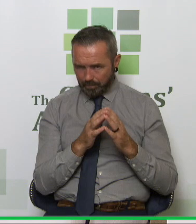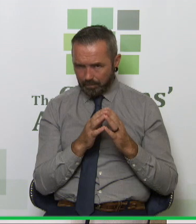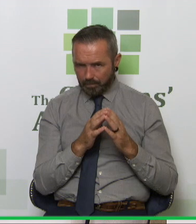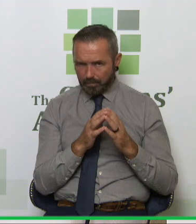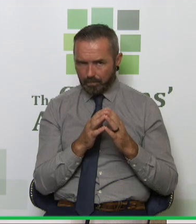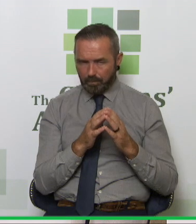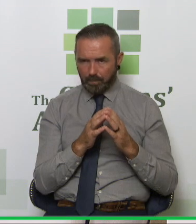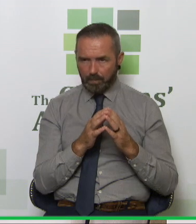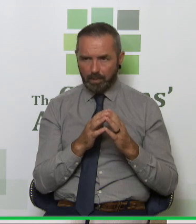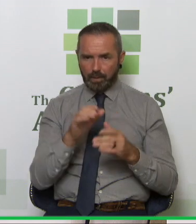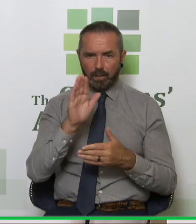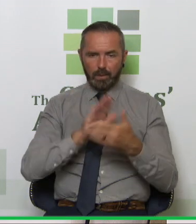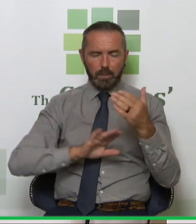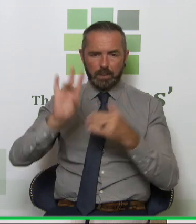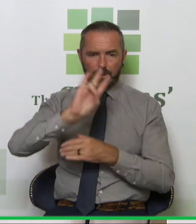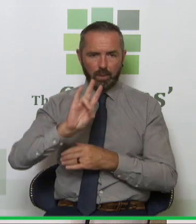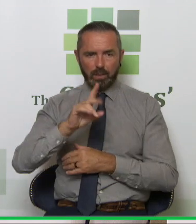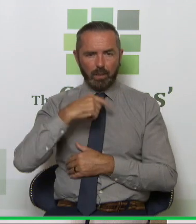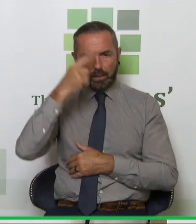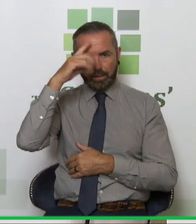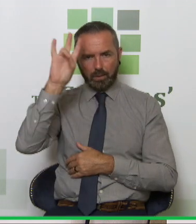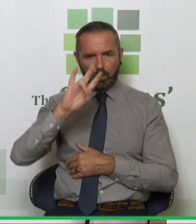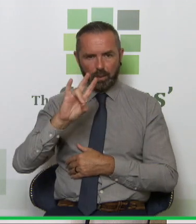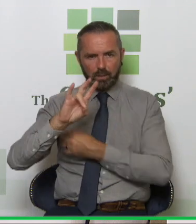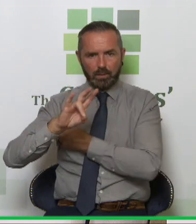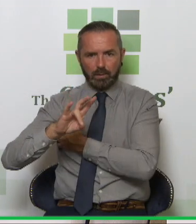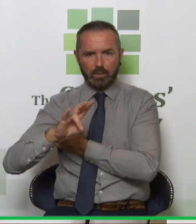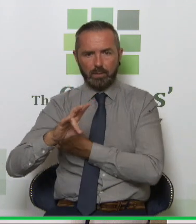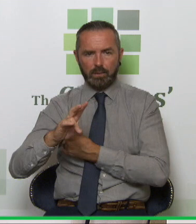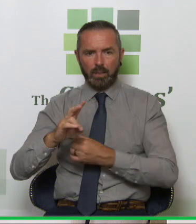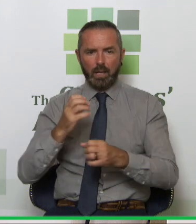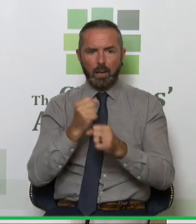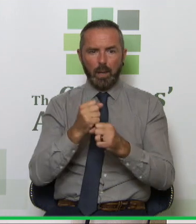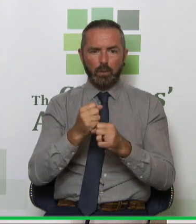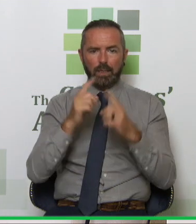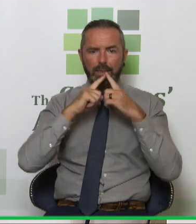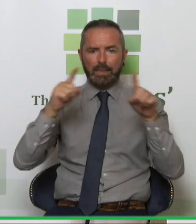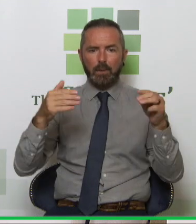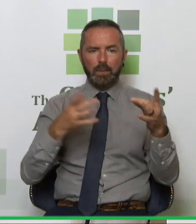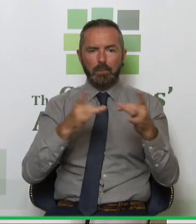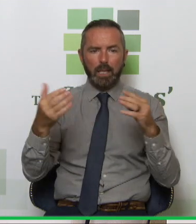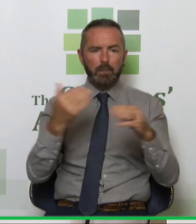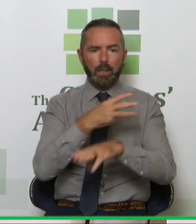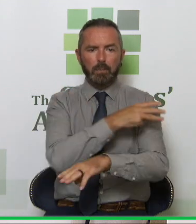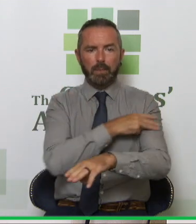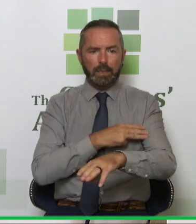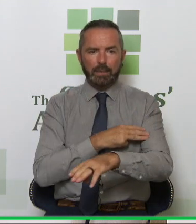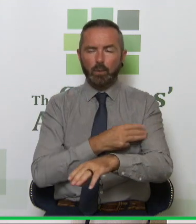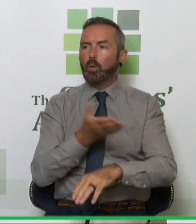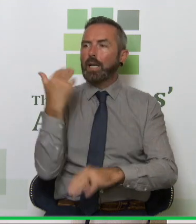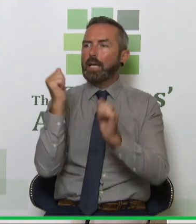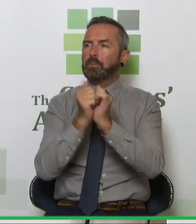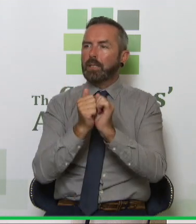of them maybe, but I think the question was posed in relation to some statements made by Garda Síochána, if I'm rephrasing correctly, at the last